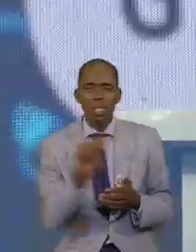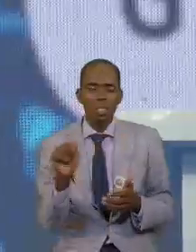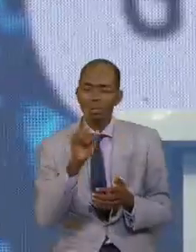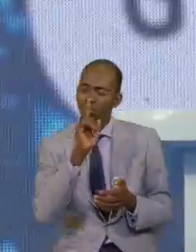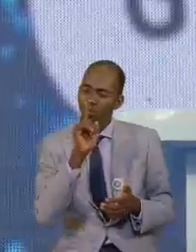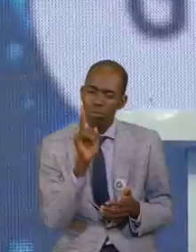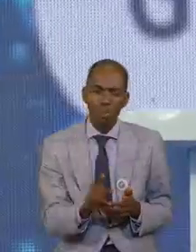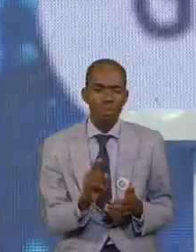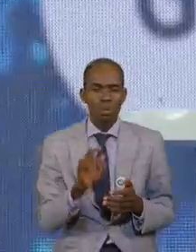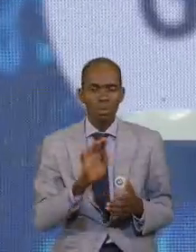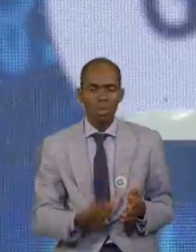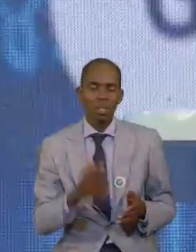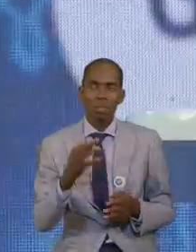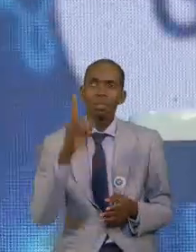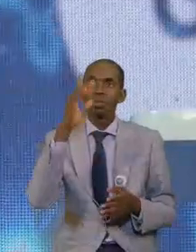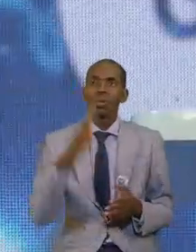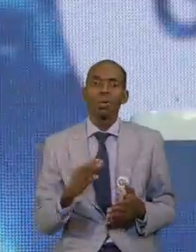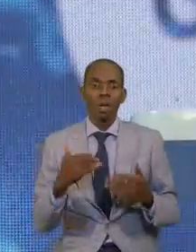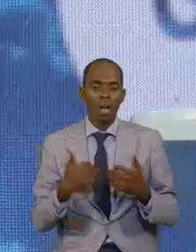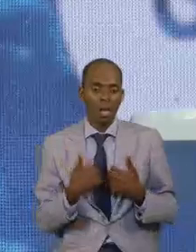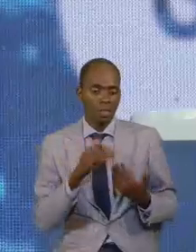has died,